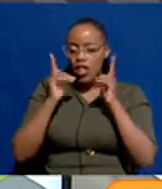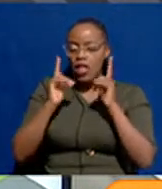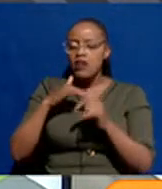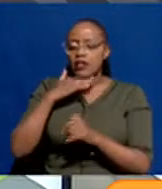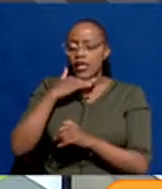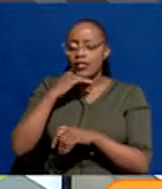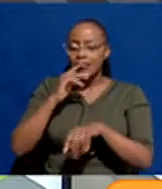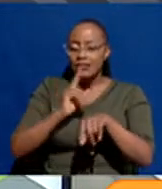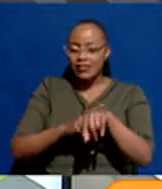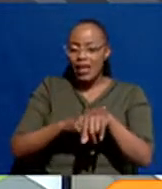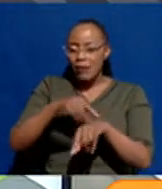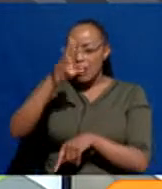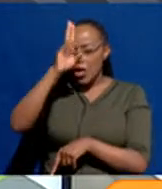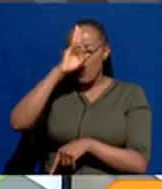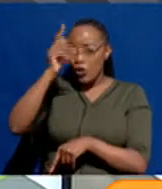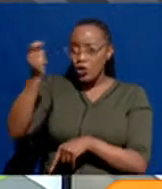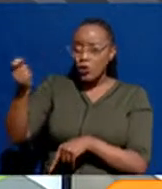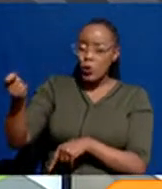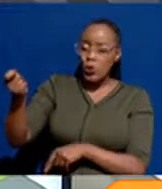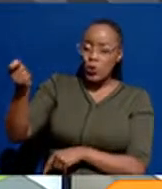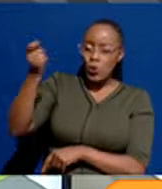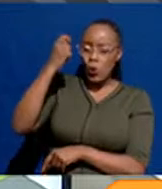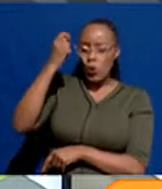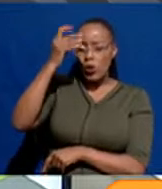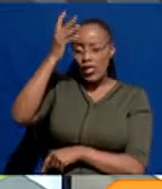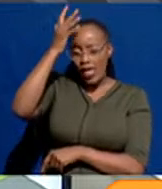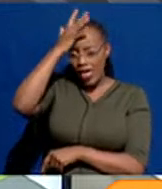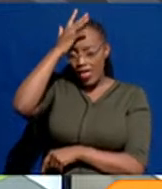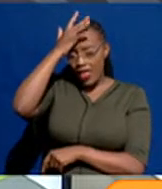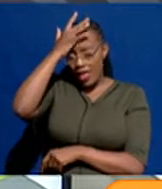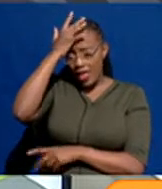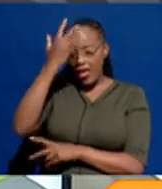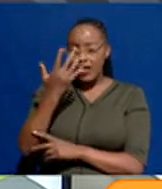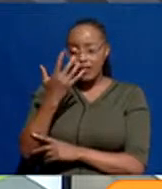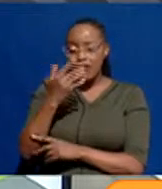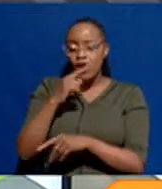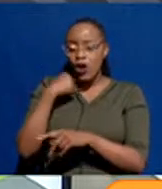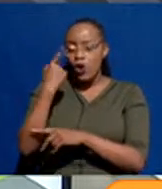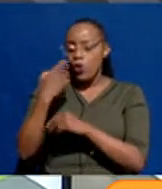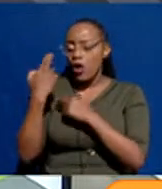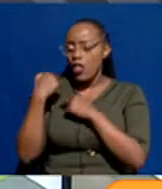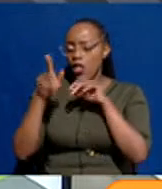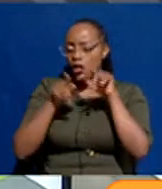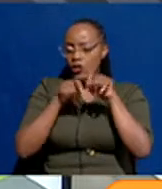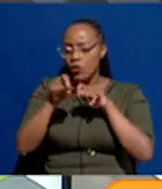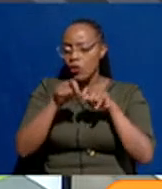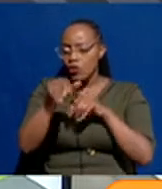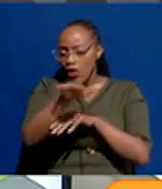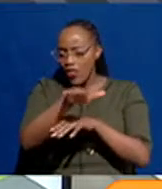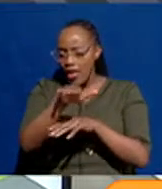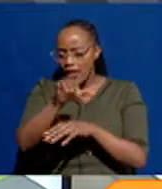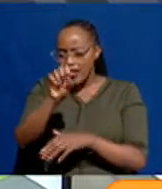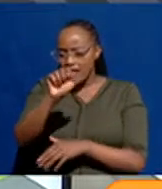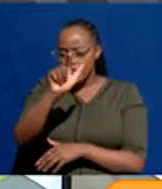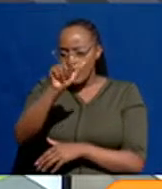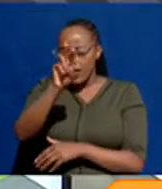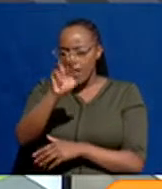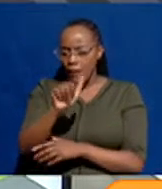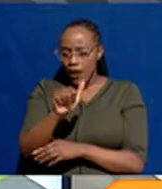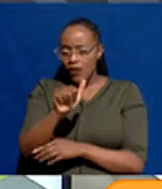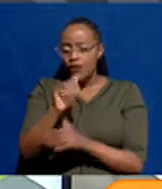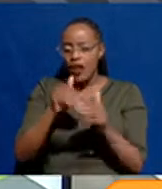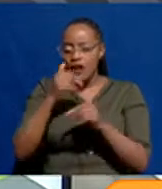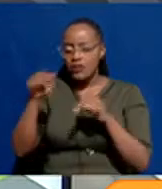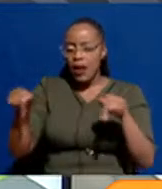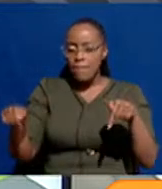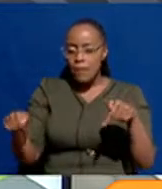allegedly hit with a blunt object by police officers manning a roadblock in Salama area following an altercation.